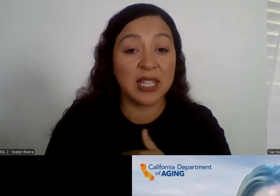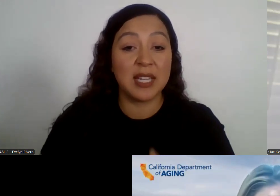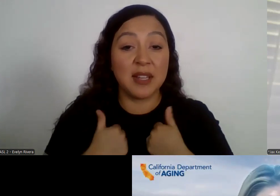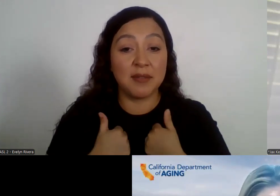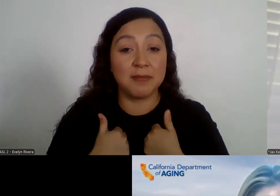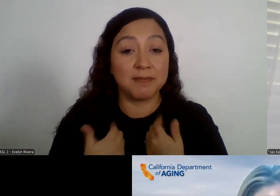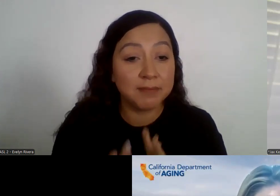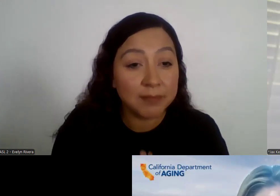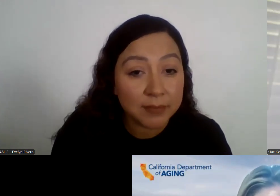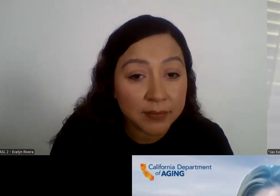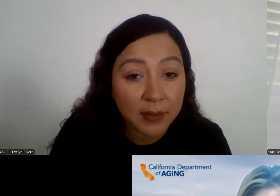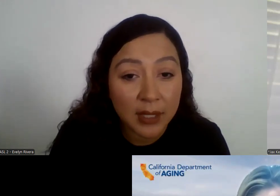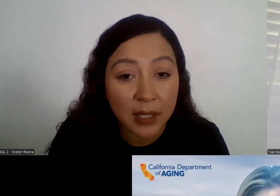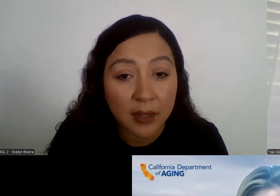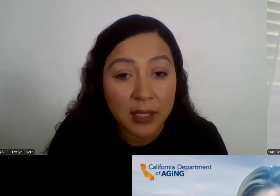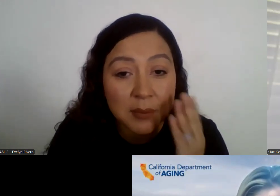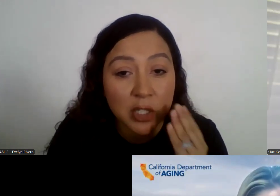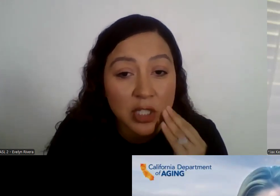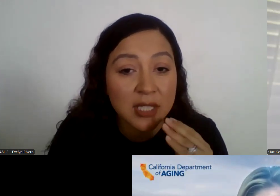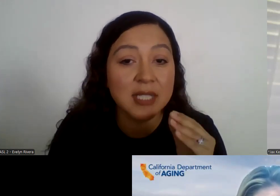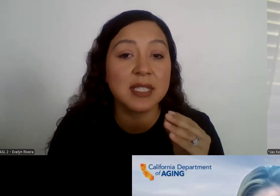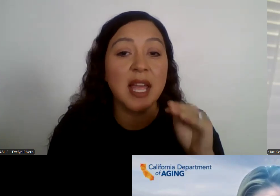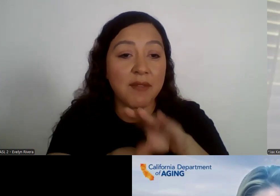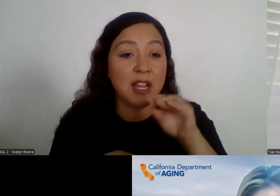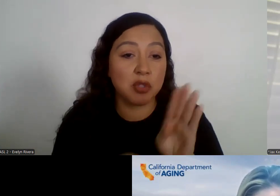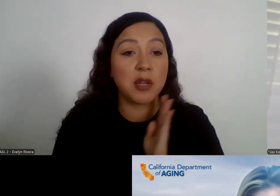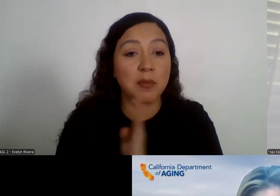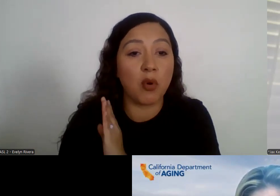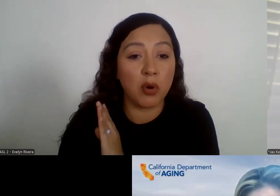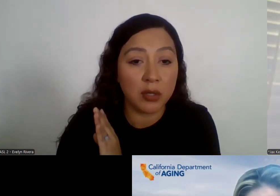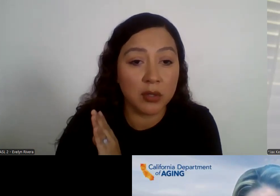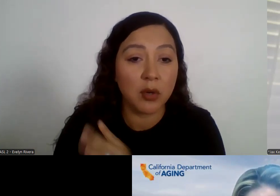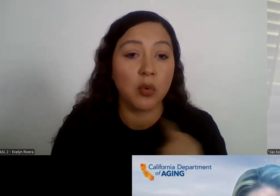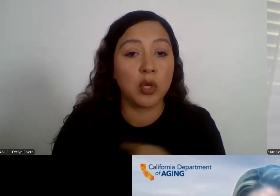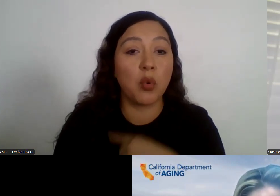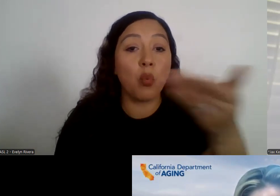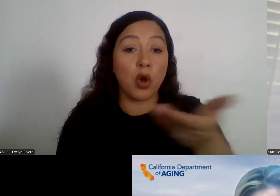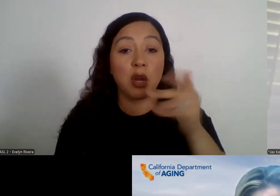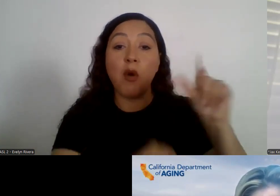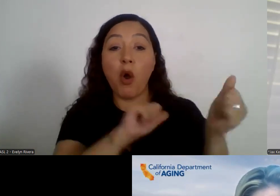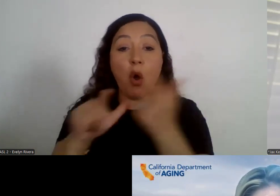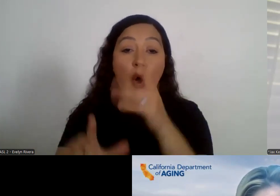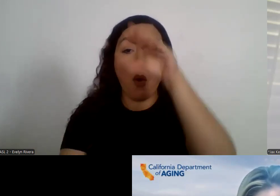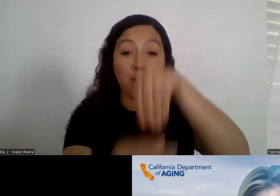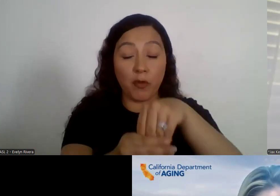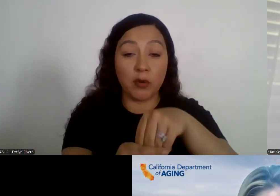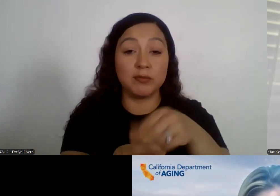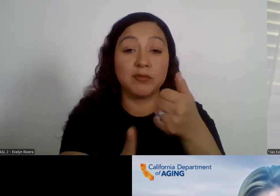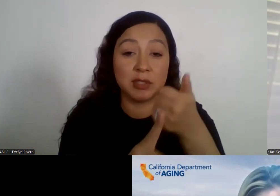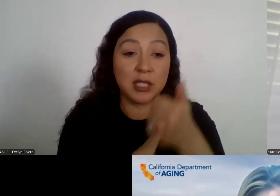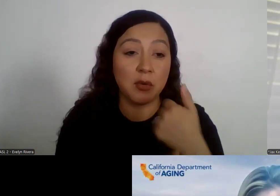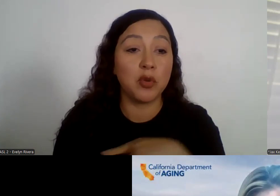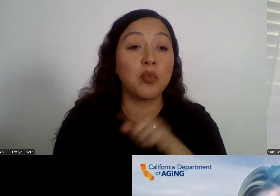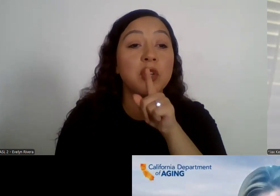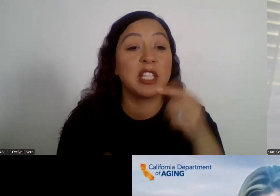know because we welcome your participation with them. We're really trying to get it so that we take the learnings from this